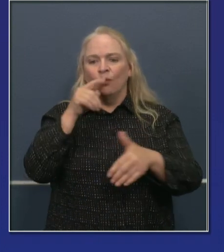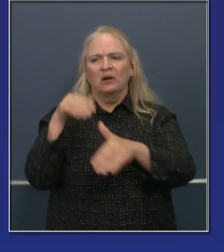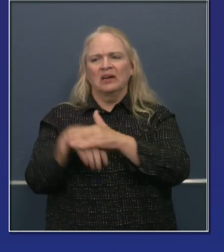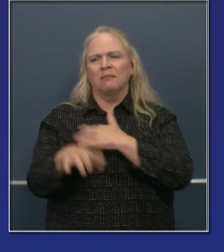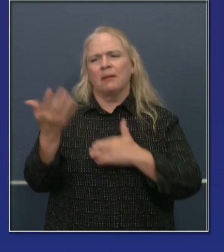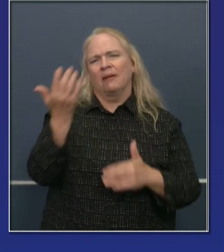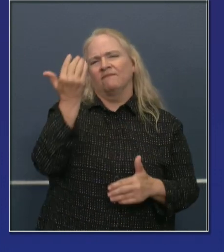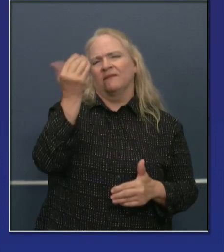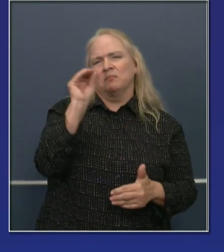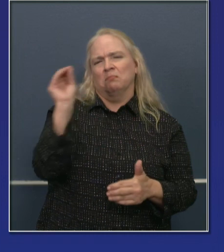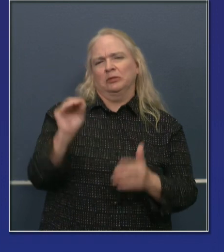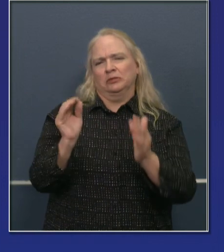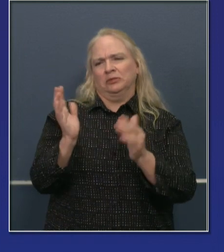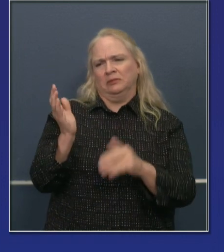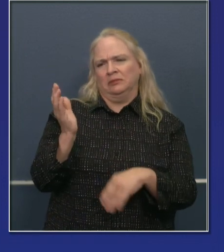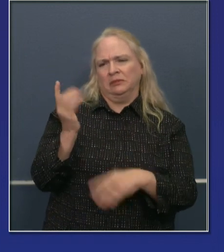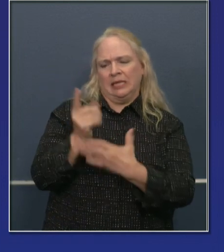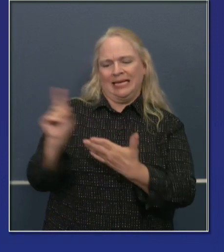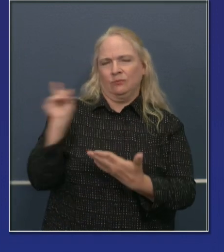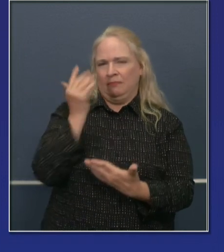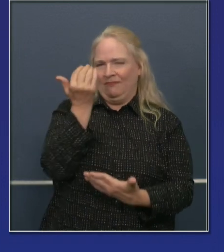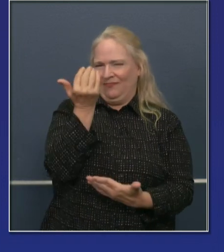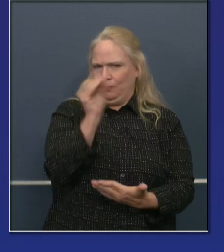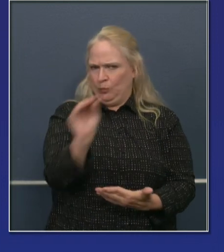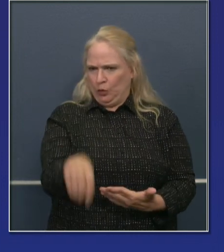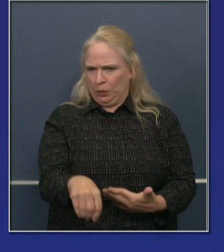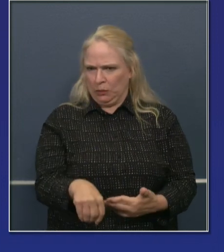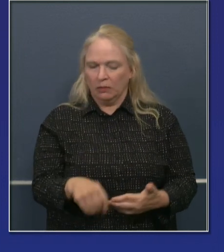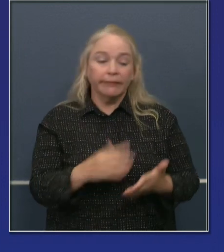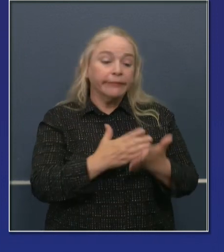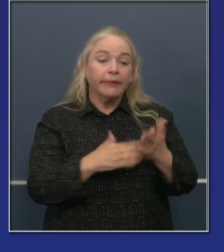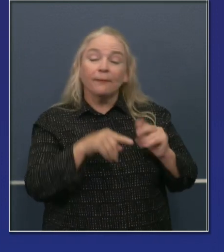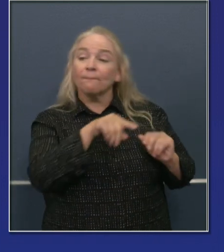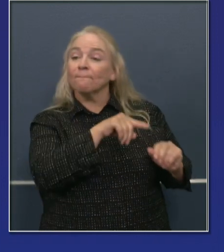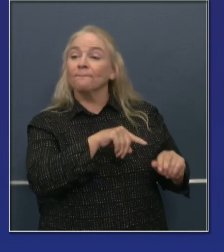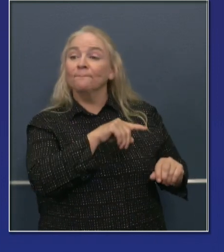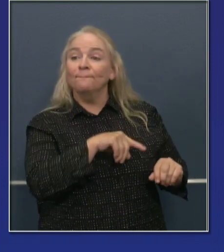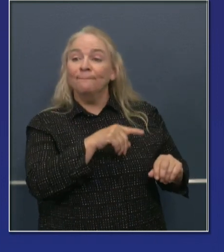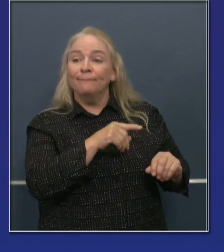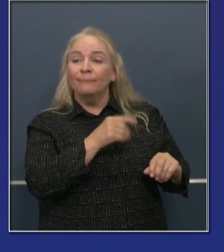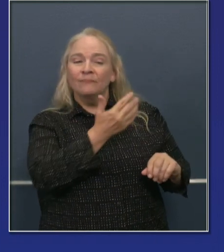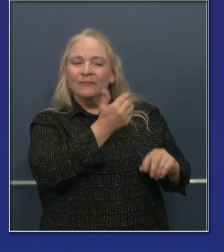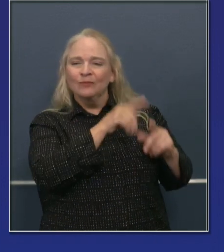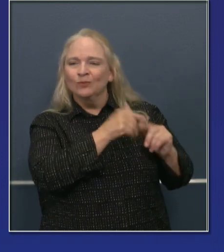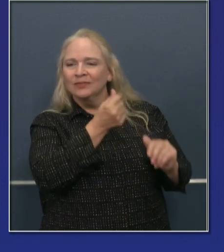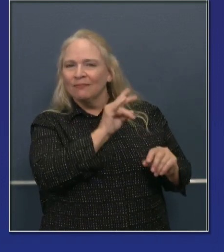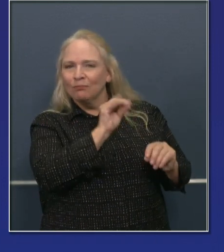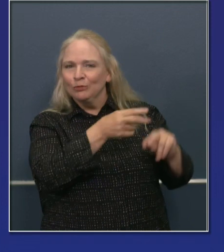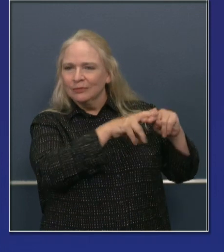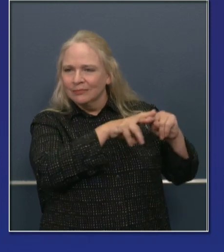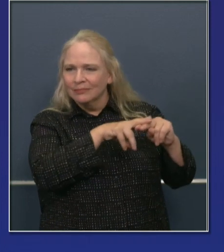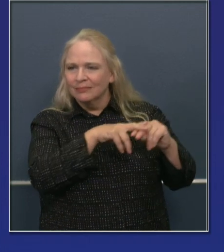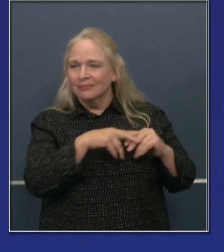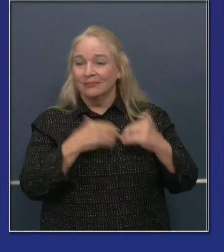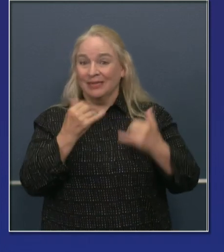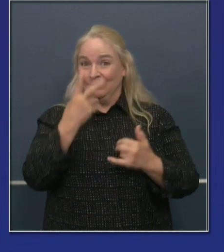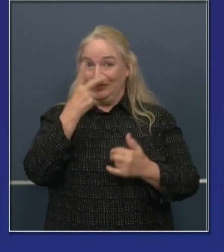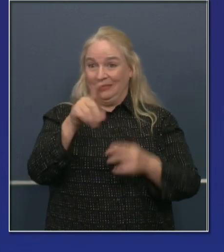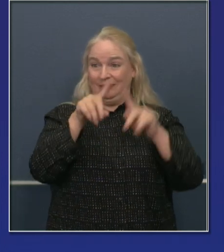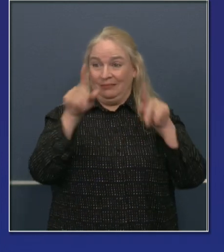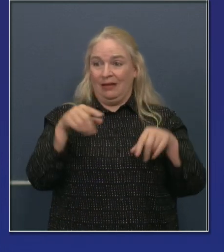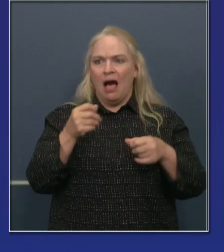15%. So you're seeing it plus or minus 15, 16% represented here. You'll see the total number of